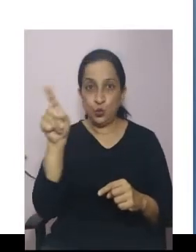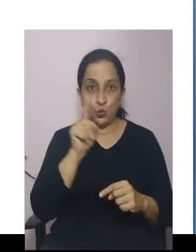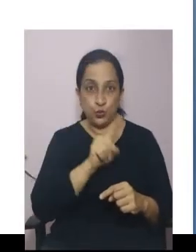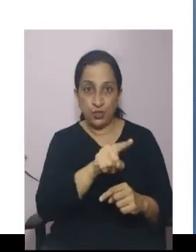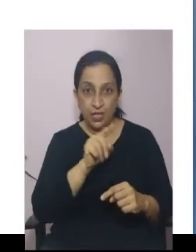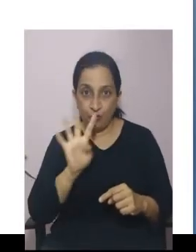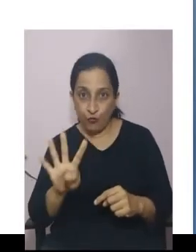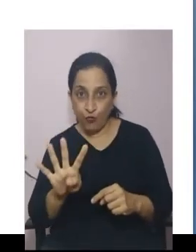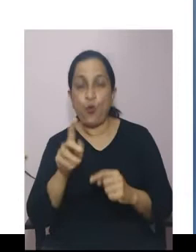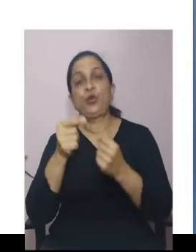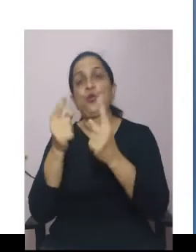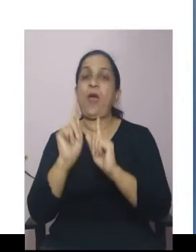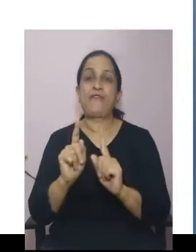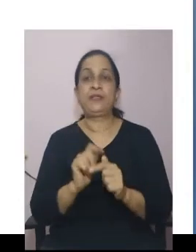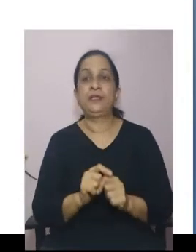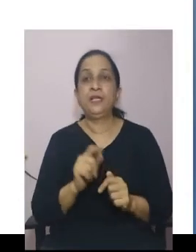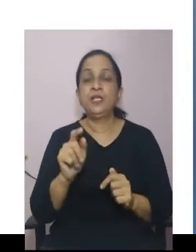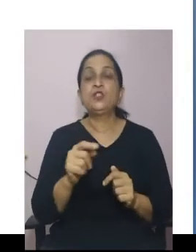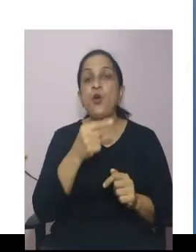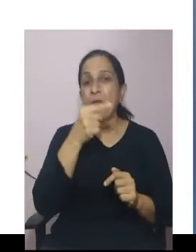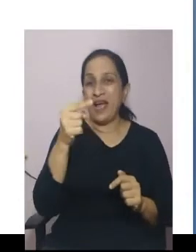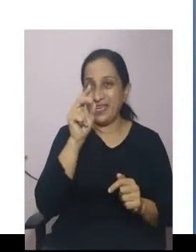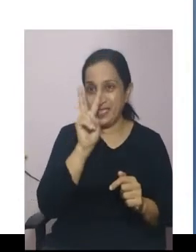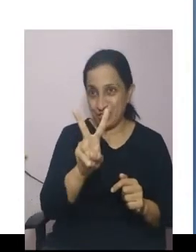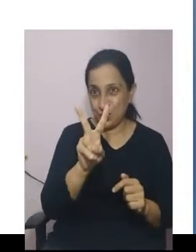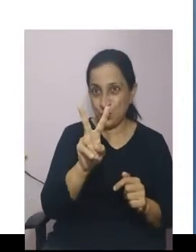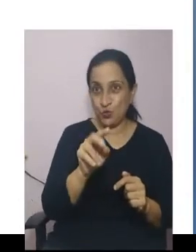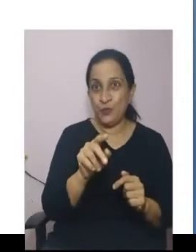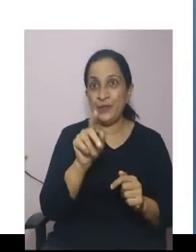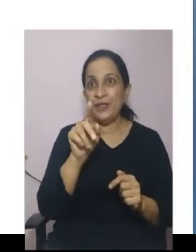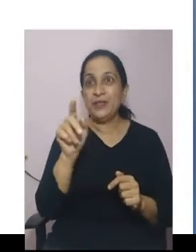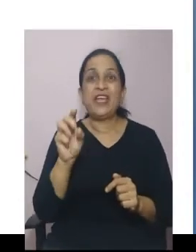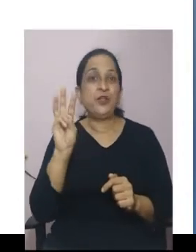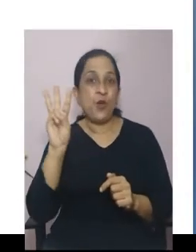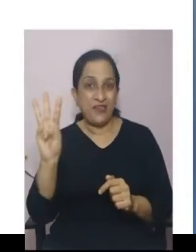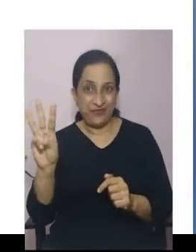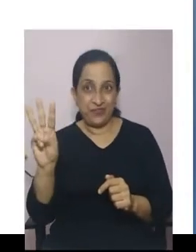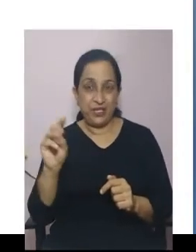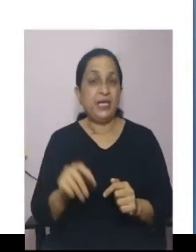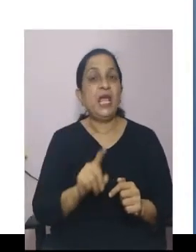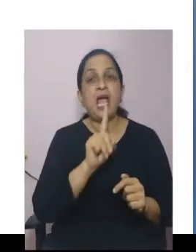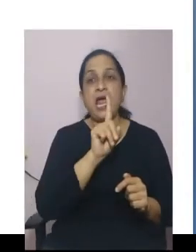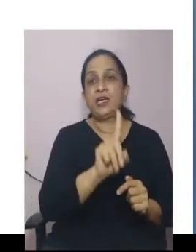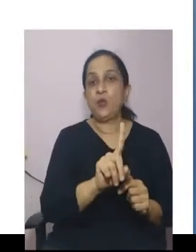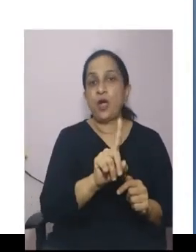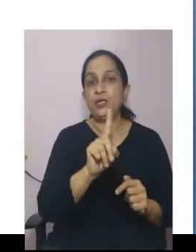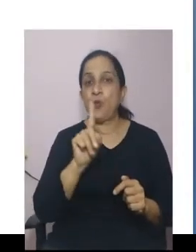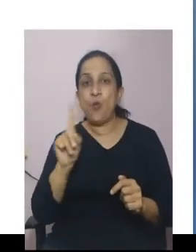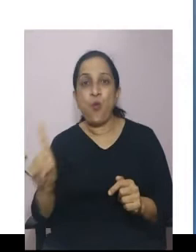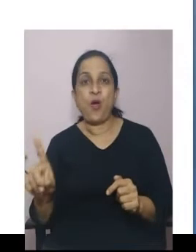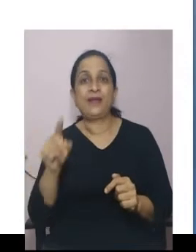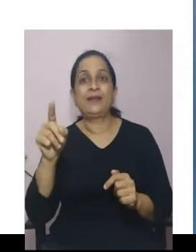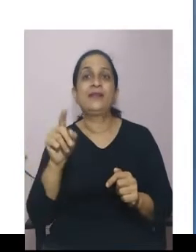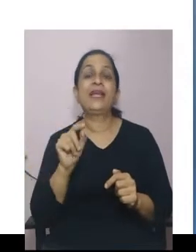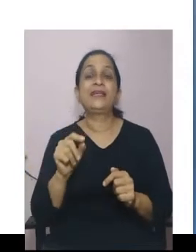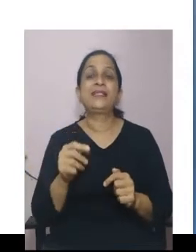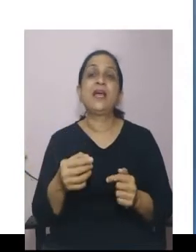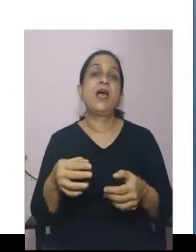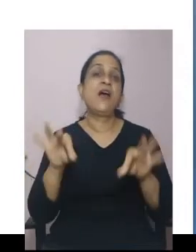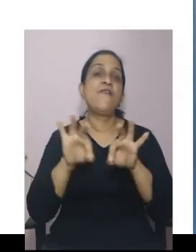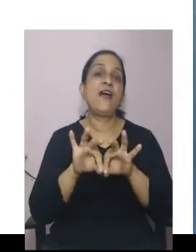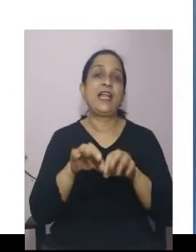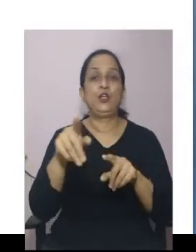you simplify, this becomes minus 2, minus minus becomes plus, so plus 3, 3 minus 2 becomes 1, 5 minus 4 becomes